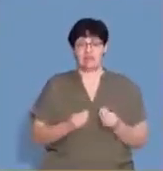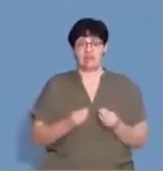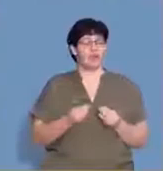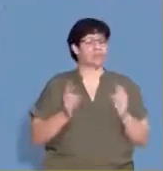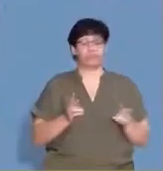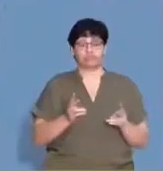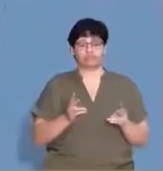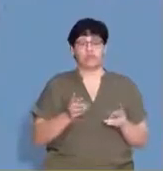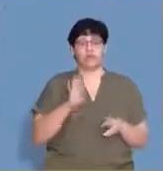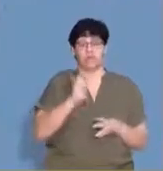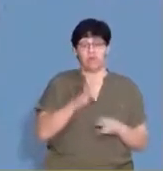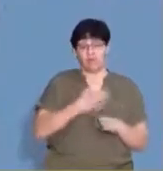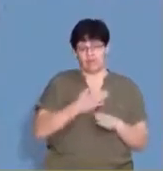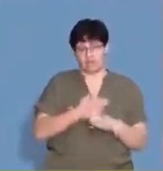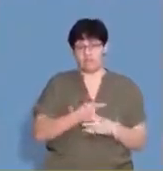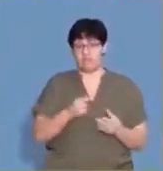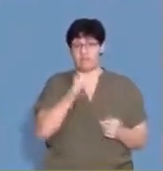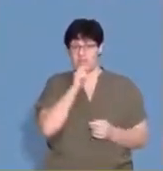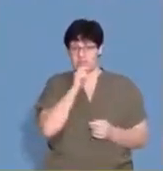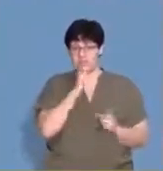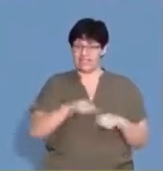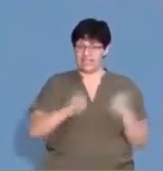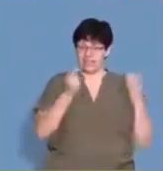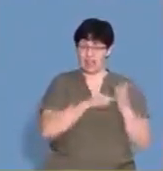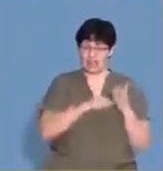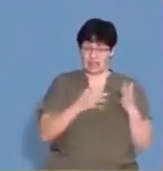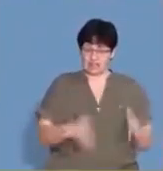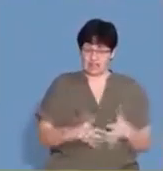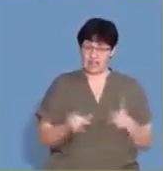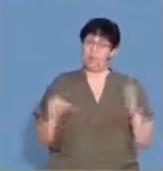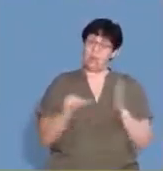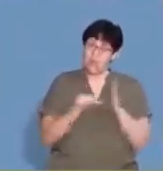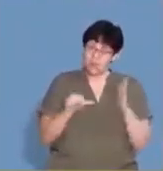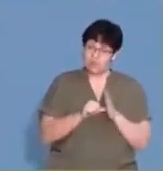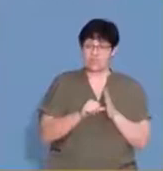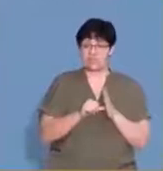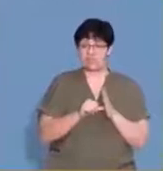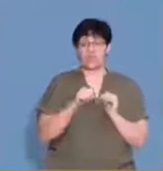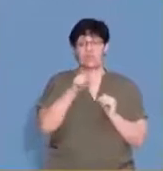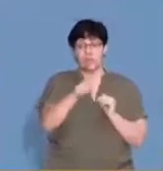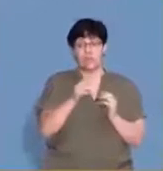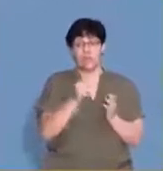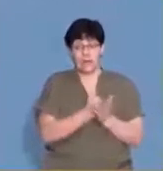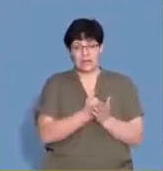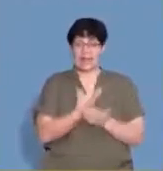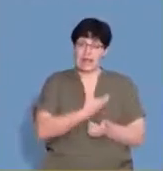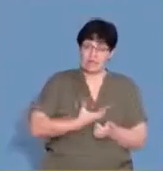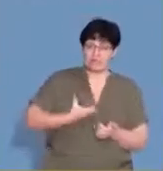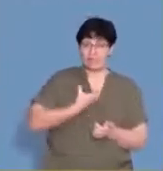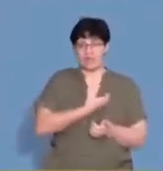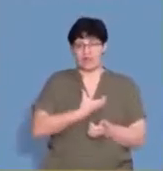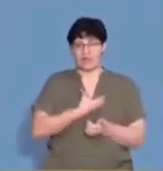fine. But if you are using a different calculator, it's important that you're actually comfortable